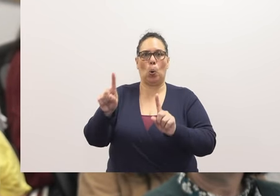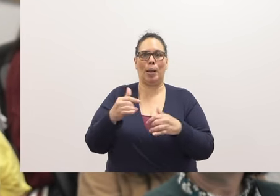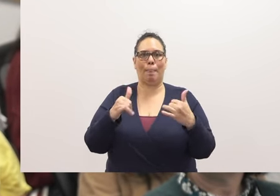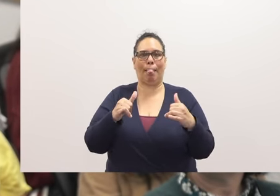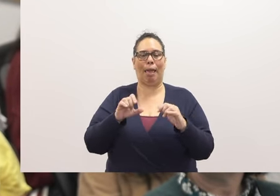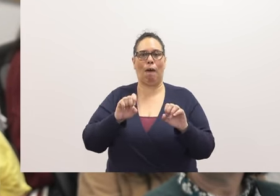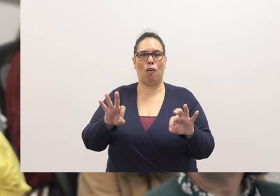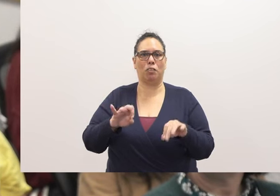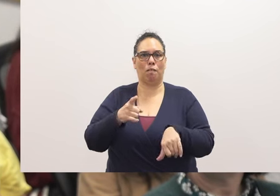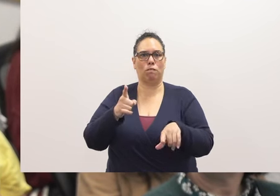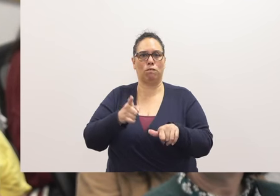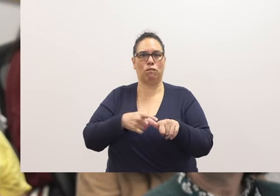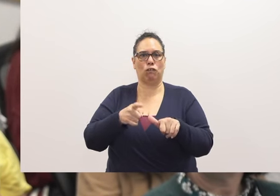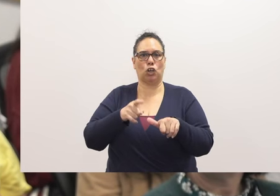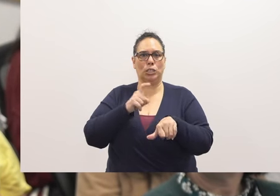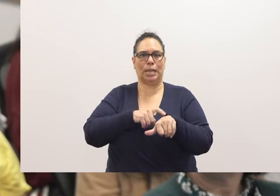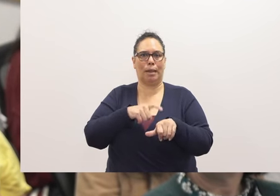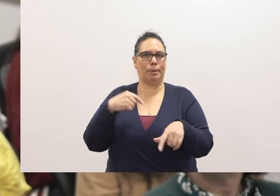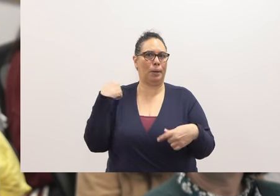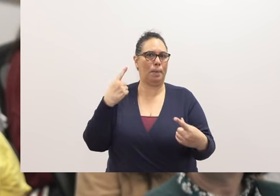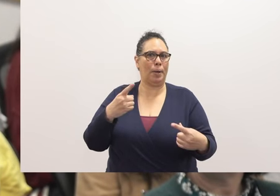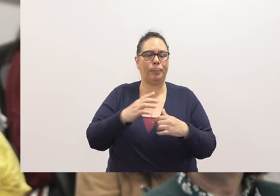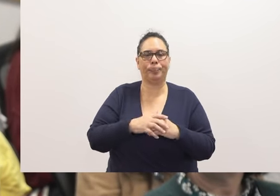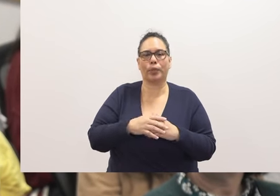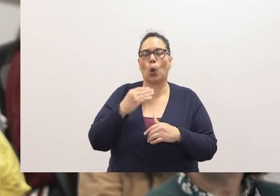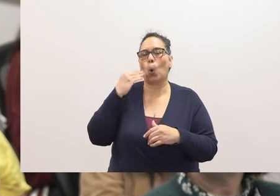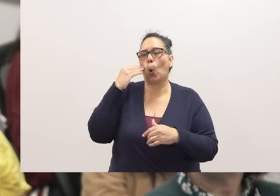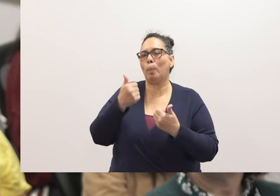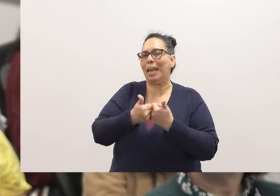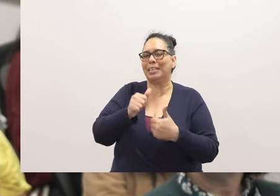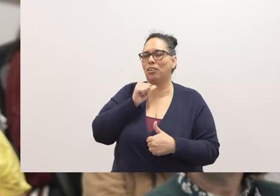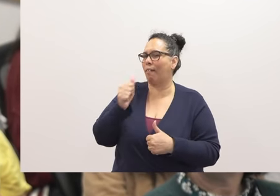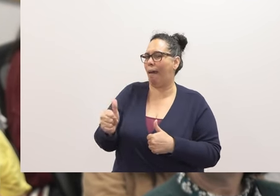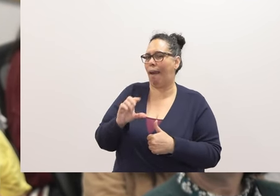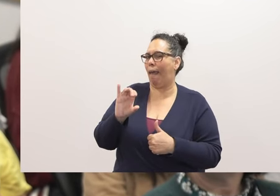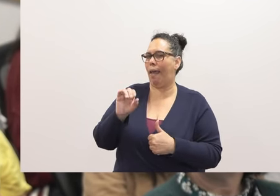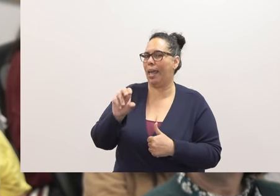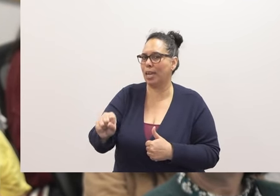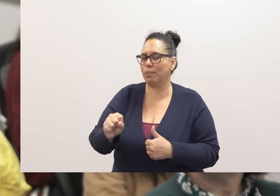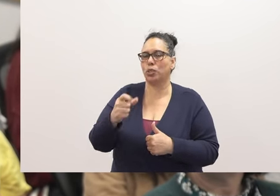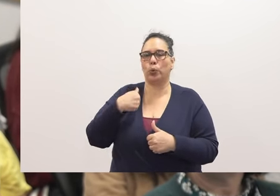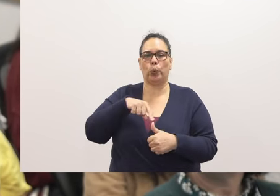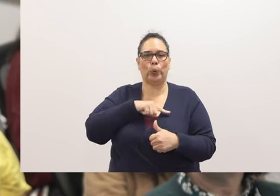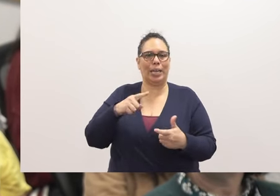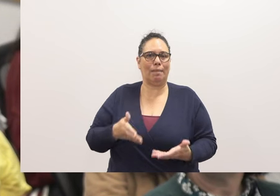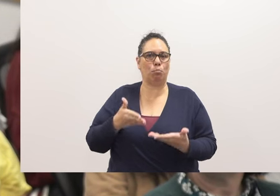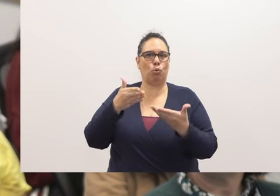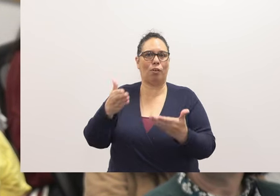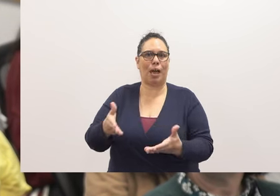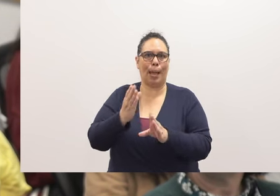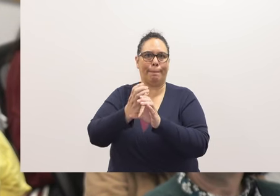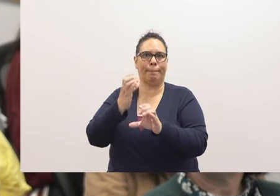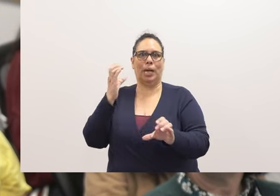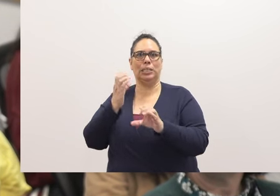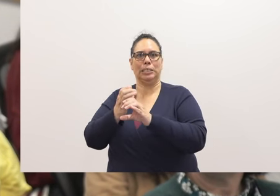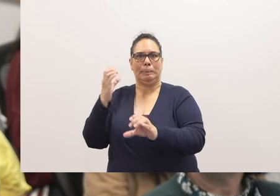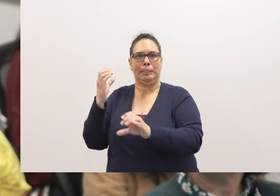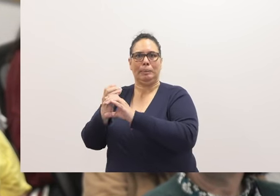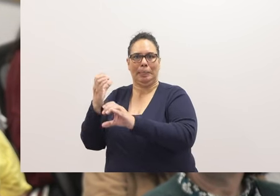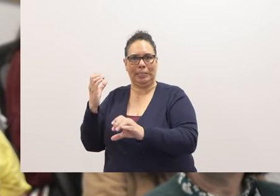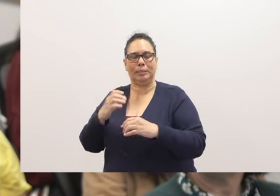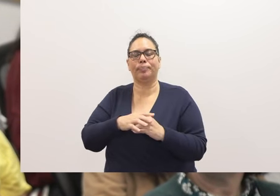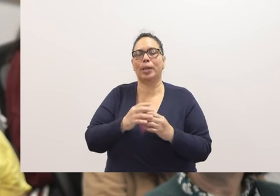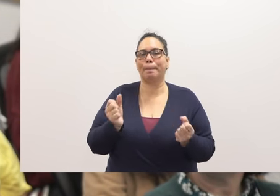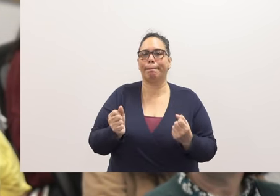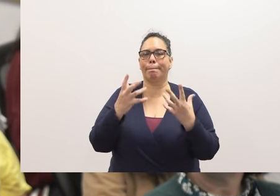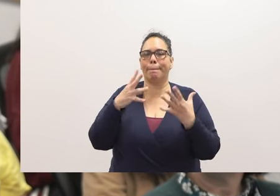while. Since our home games are not scheduled at CAMS, we have provided numerous spirit buses to support our athletic teams. Many